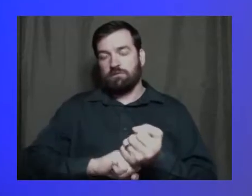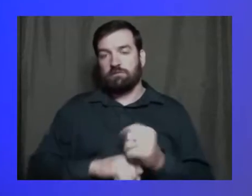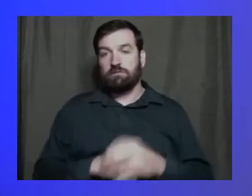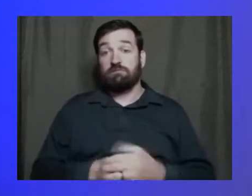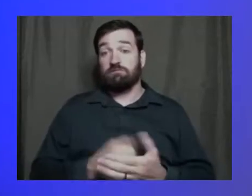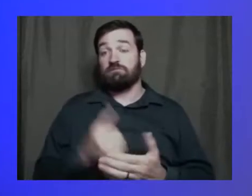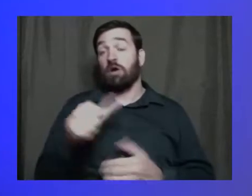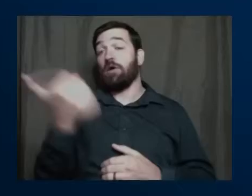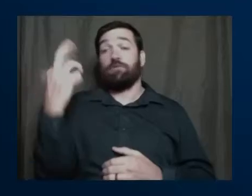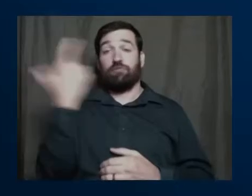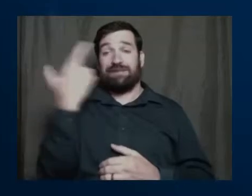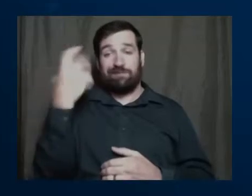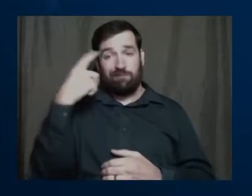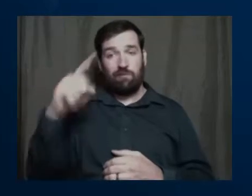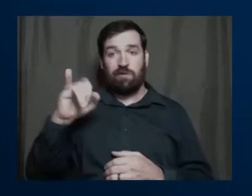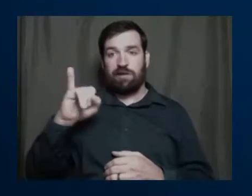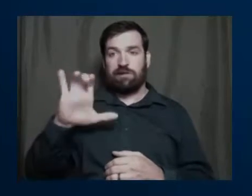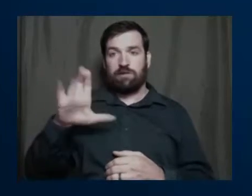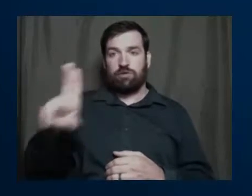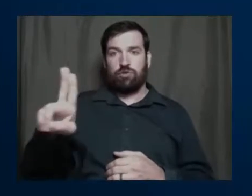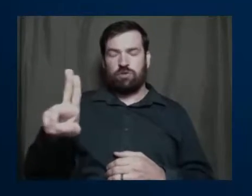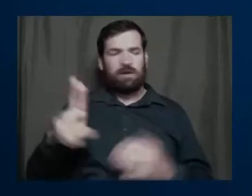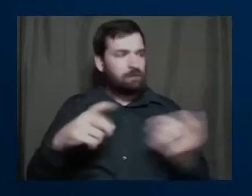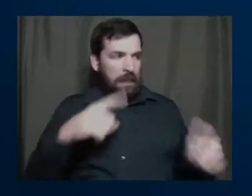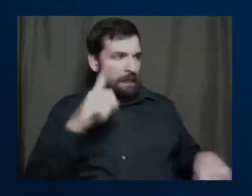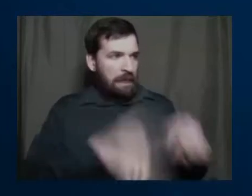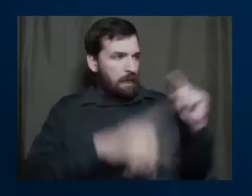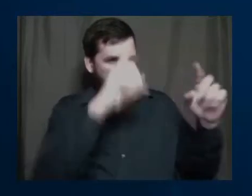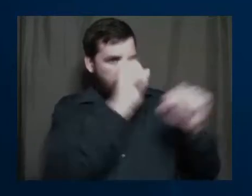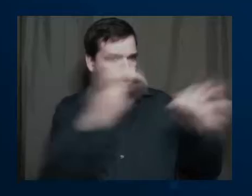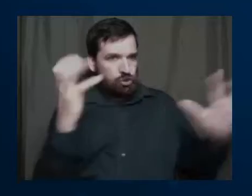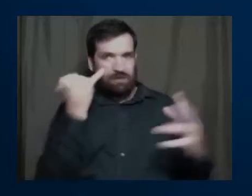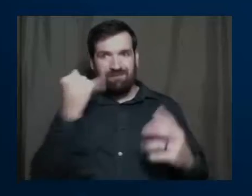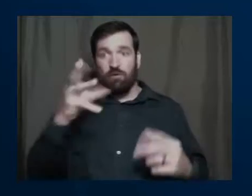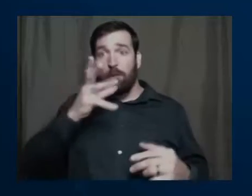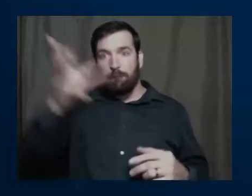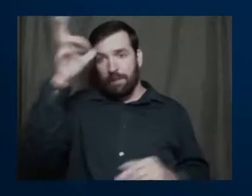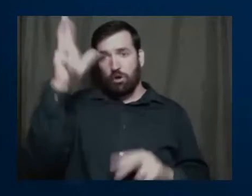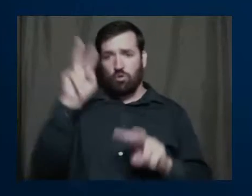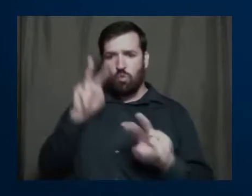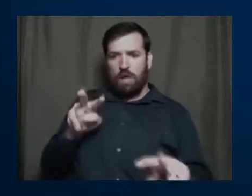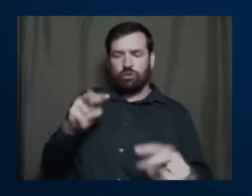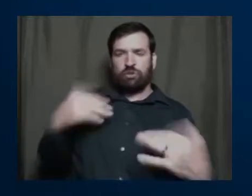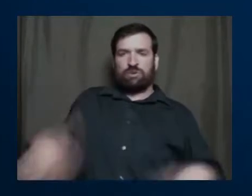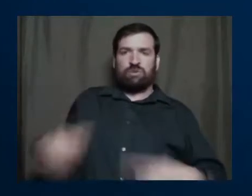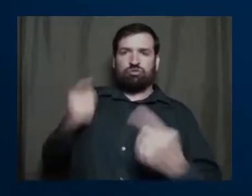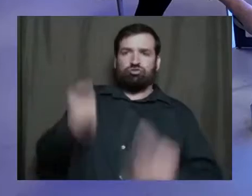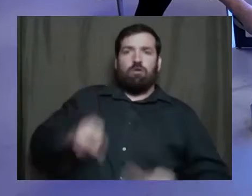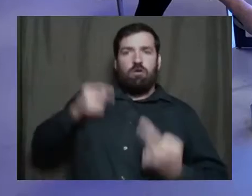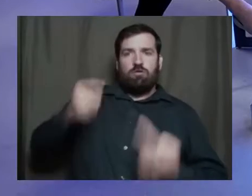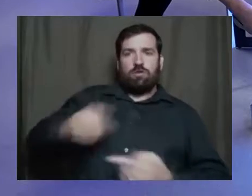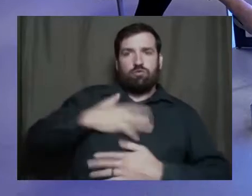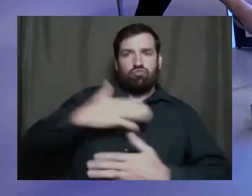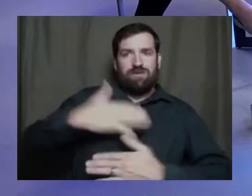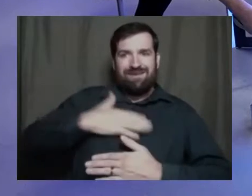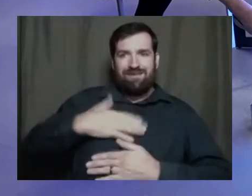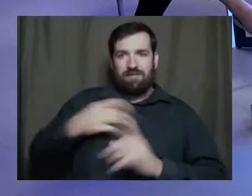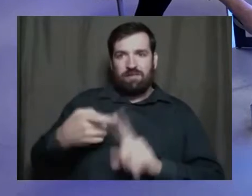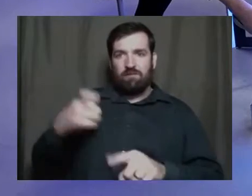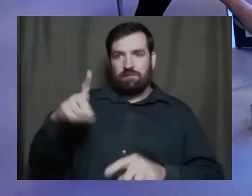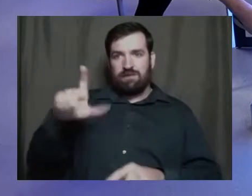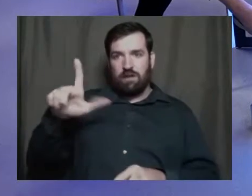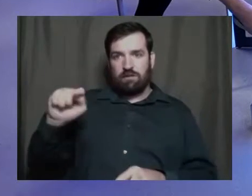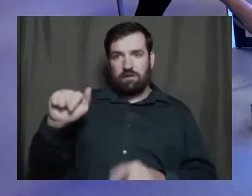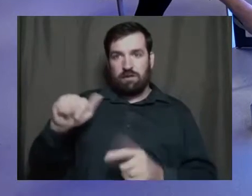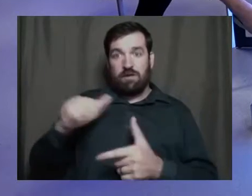care. I just can't imagine a worse thing than if you're a parent watching your child struggling to breathe from this variant and Delta variant, and then having people say they